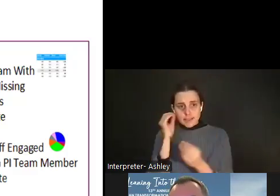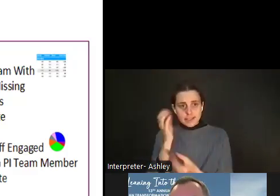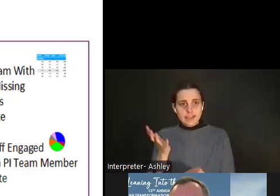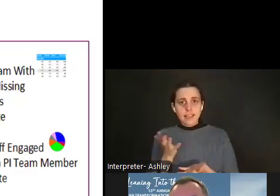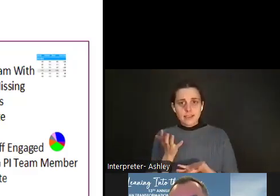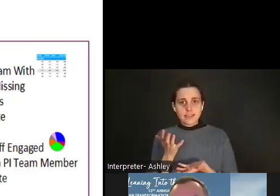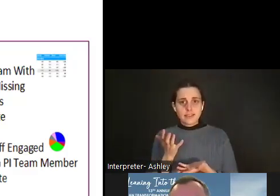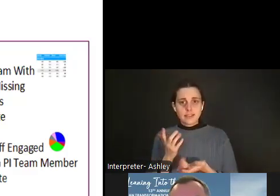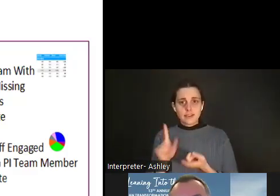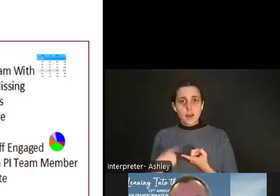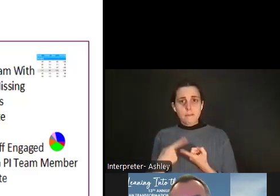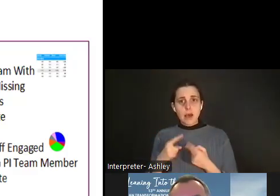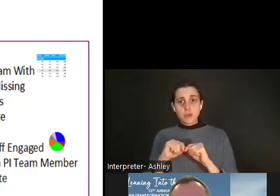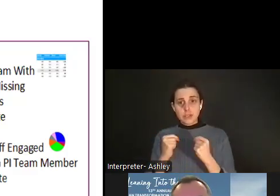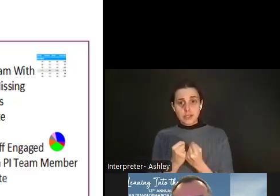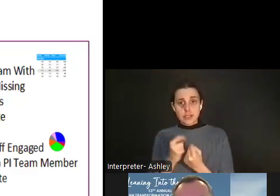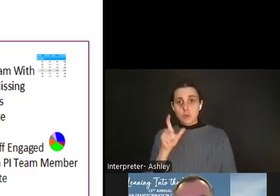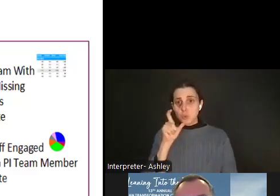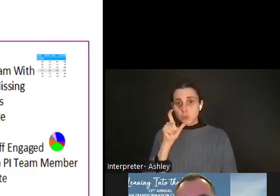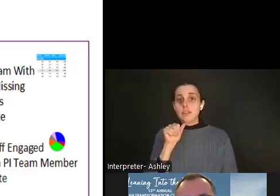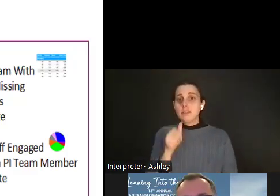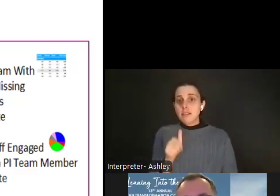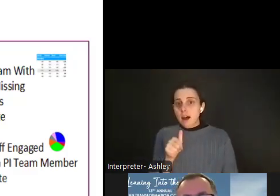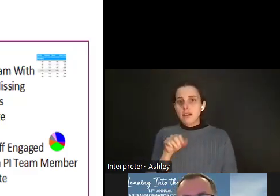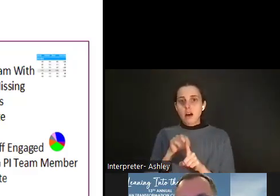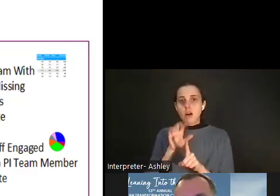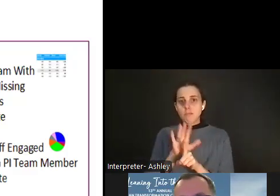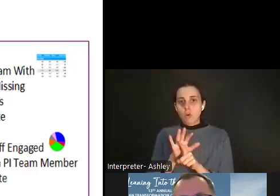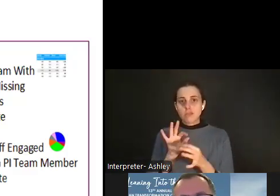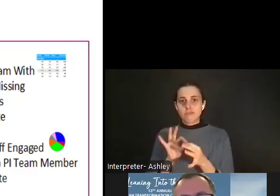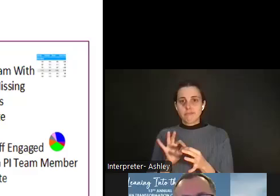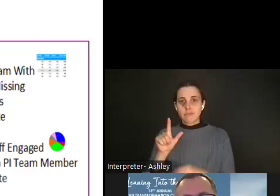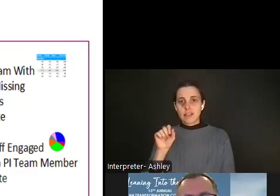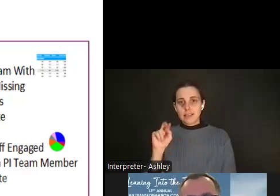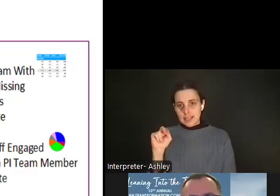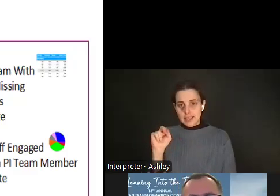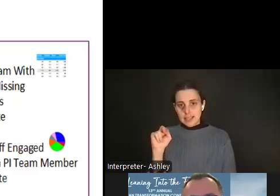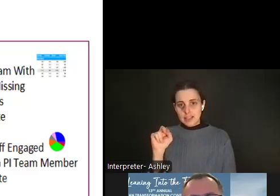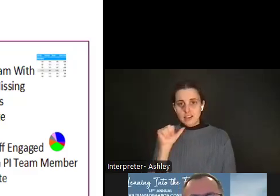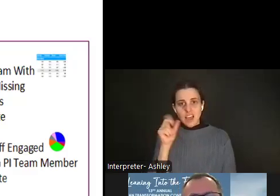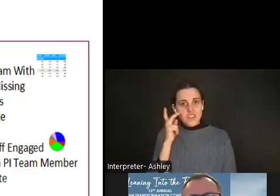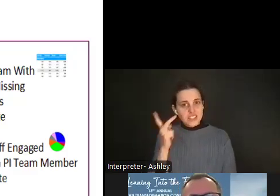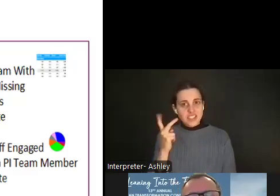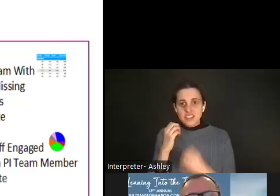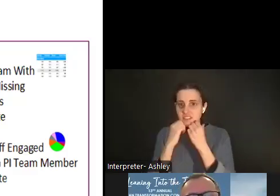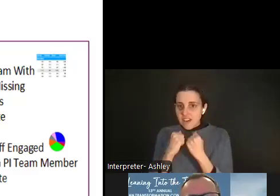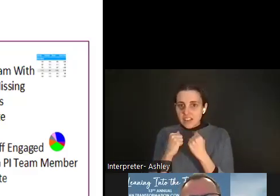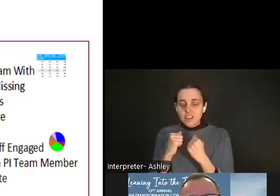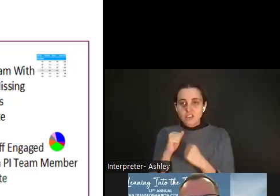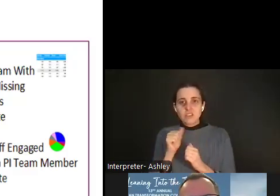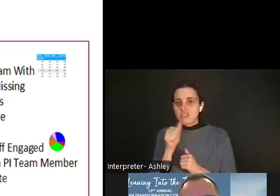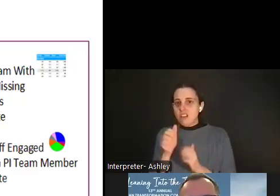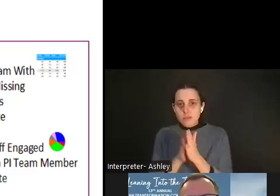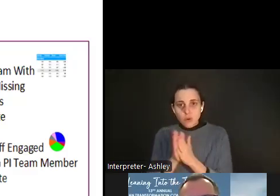are not onboarded on the lean train because they haven't seen the value yet, they don't have the desire. So we really need to